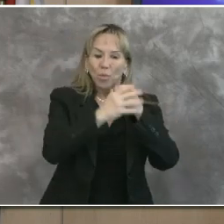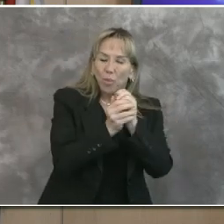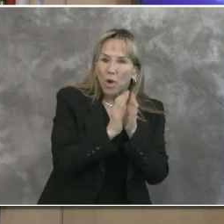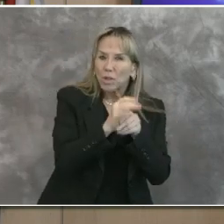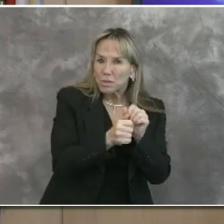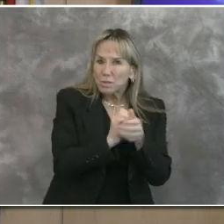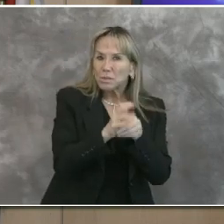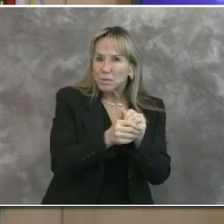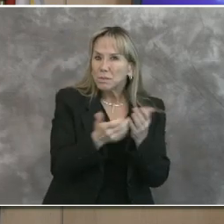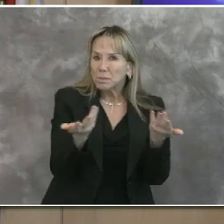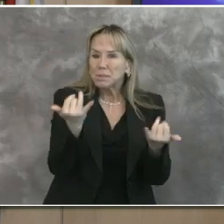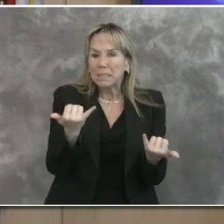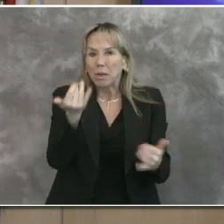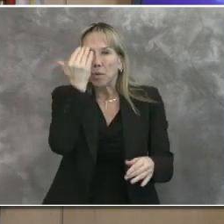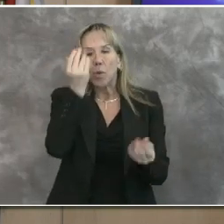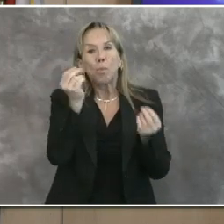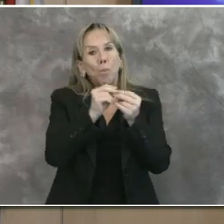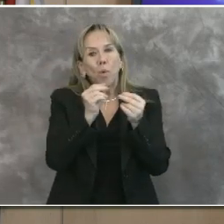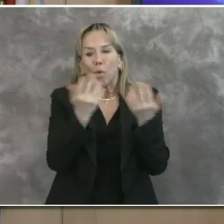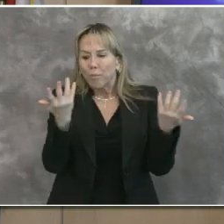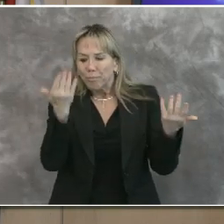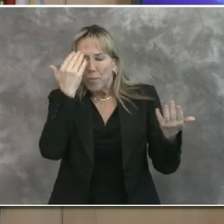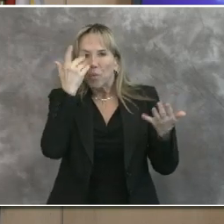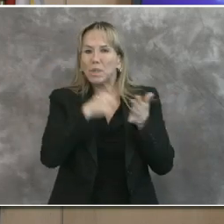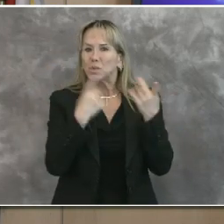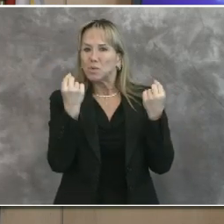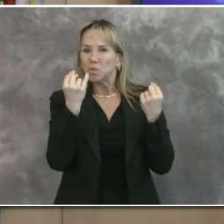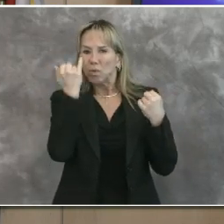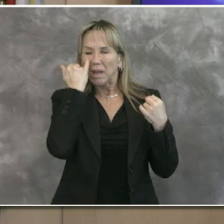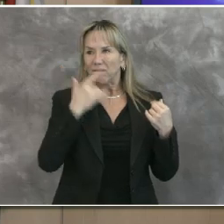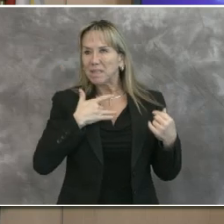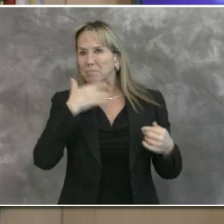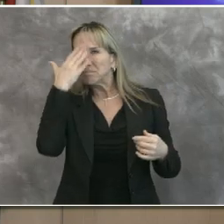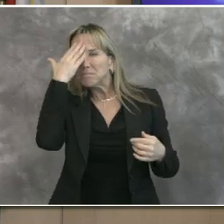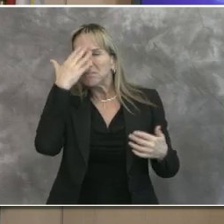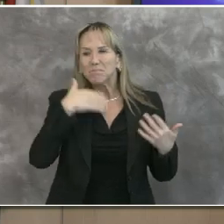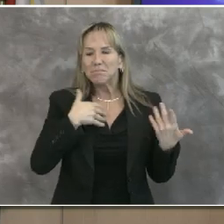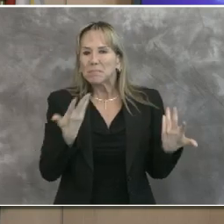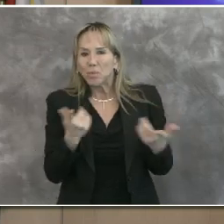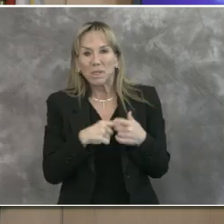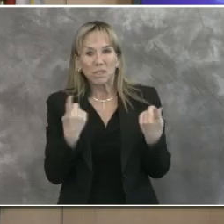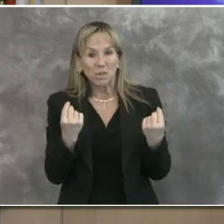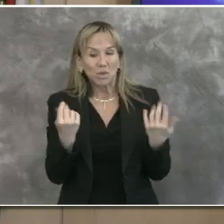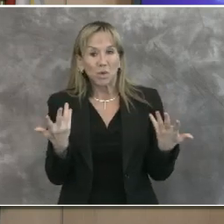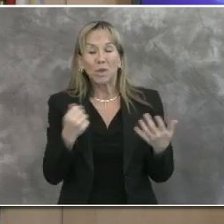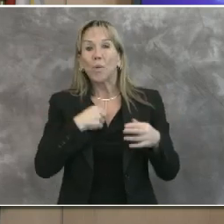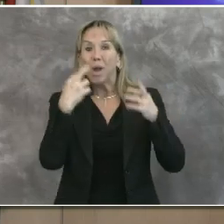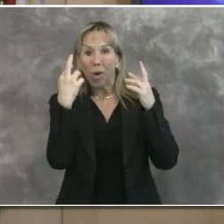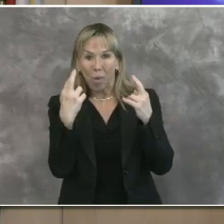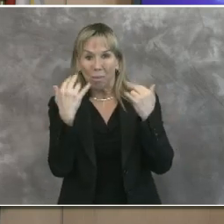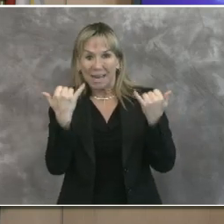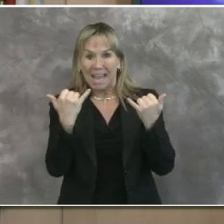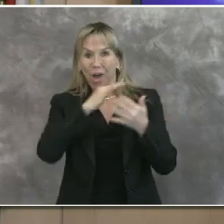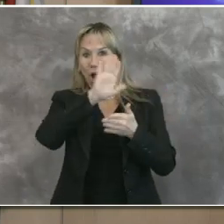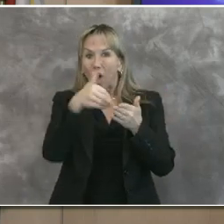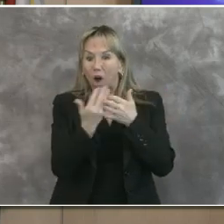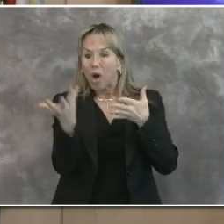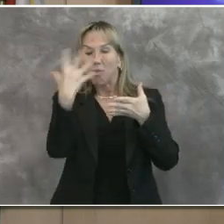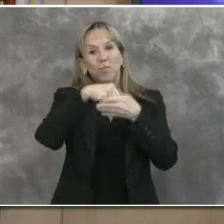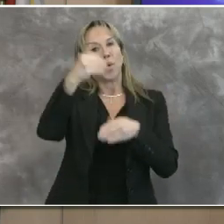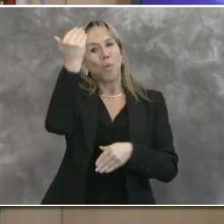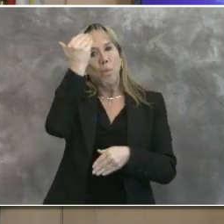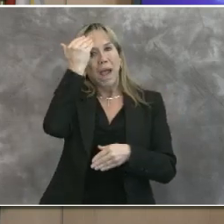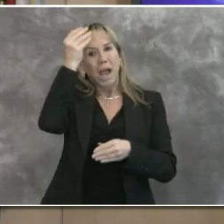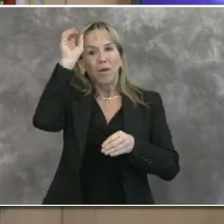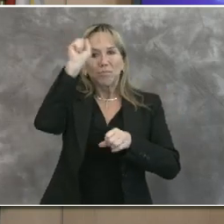washing, greater awareness and commitment of what to do if you have symptoms. The hope is that by all of these things combined, the greater awareness